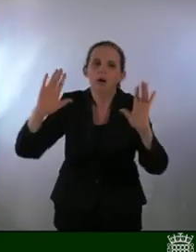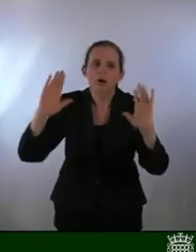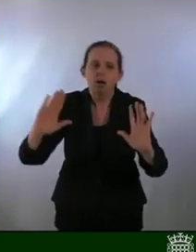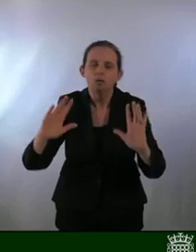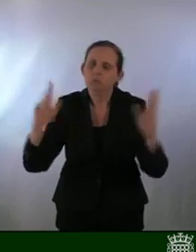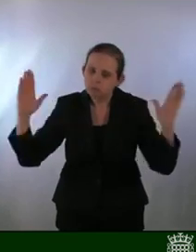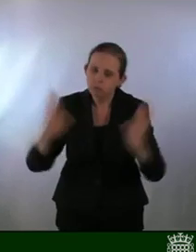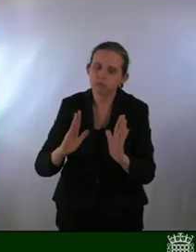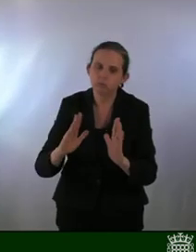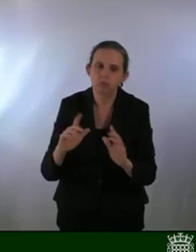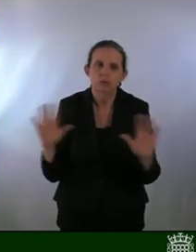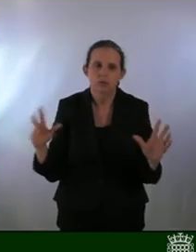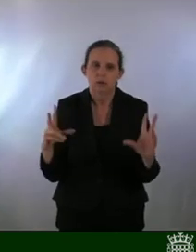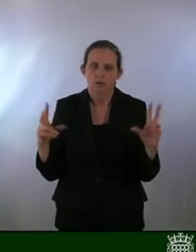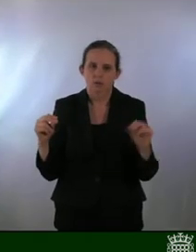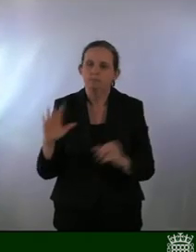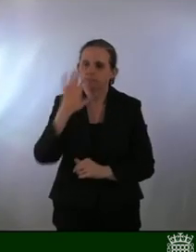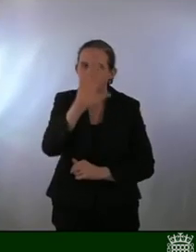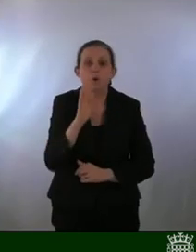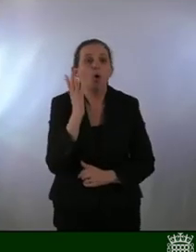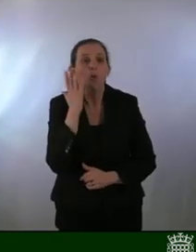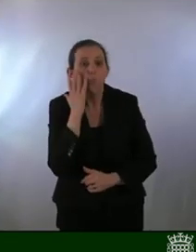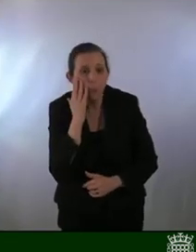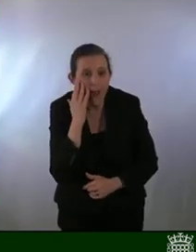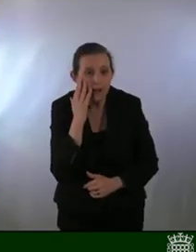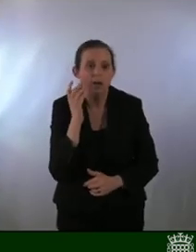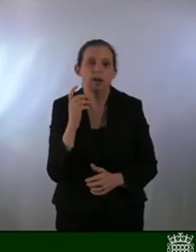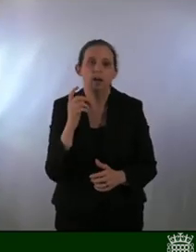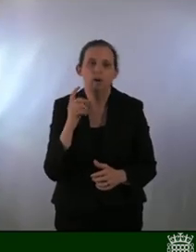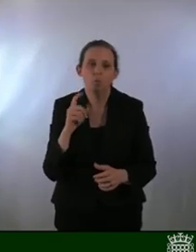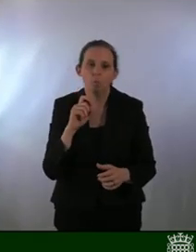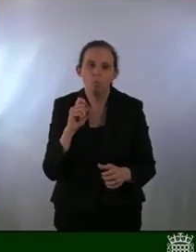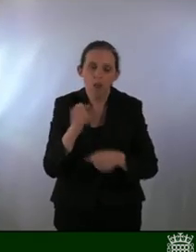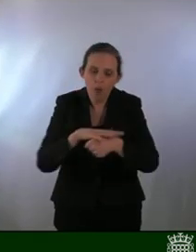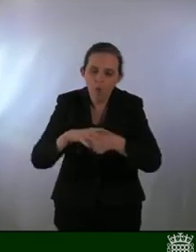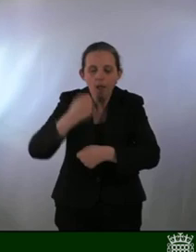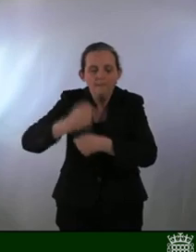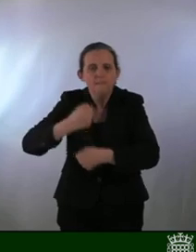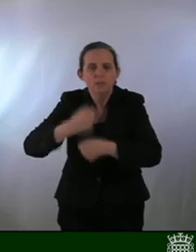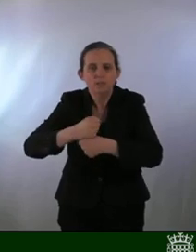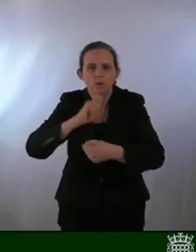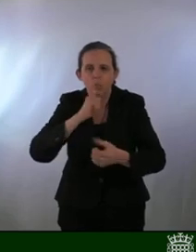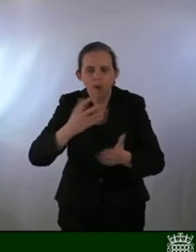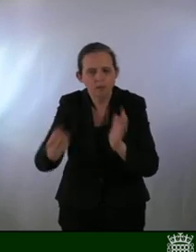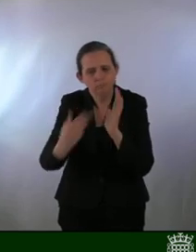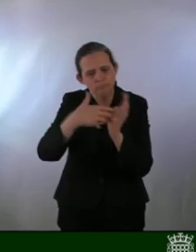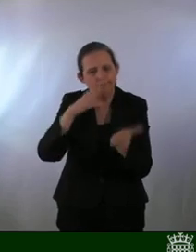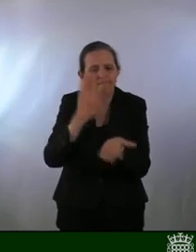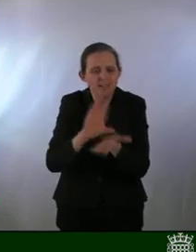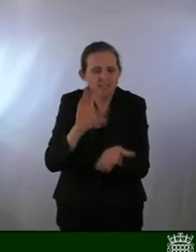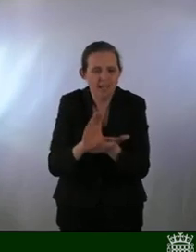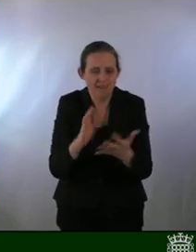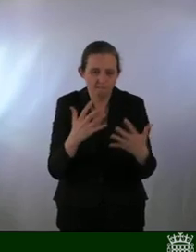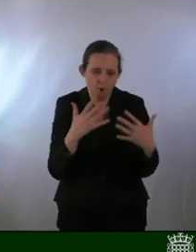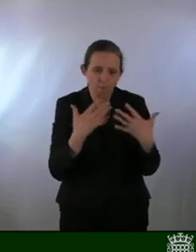Mr Speaker, when will local government be provided with the additional ring-fence funding for public